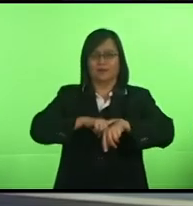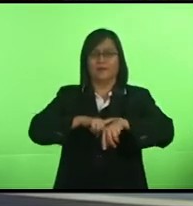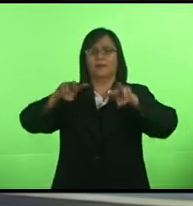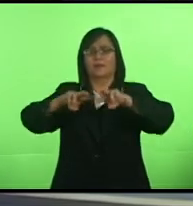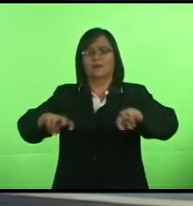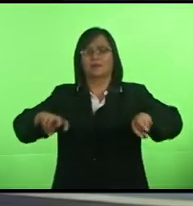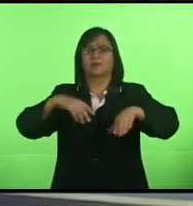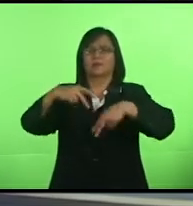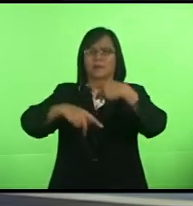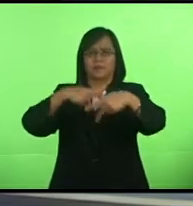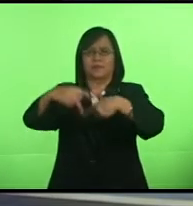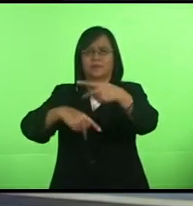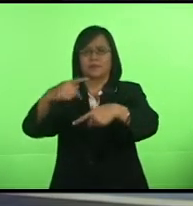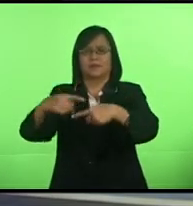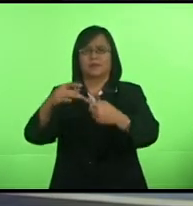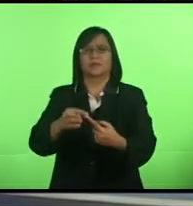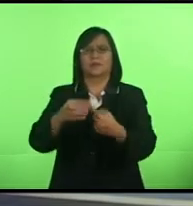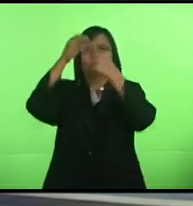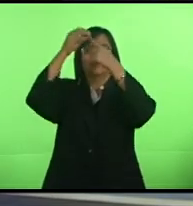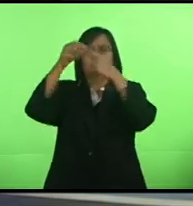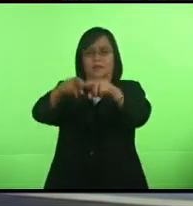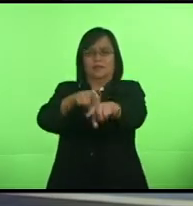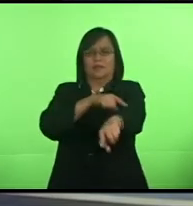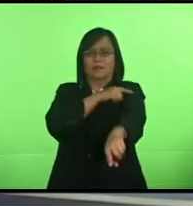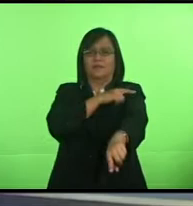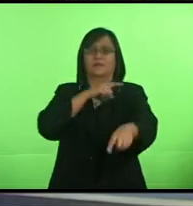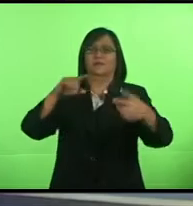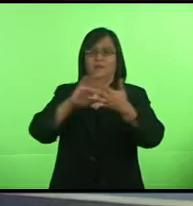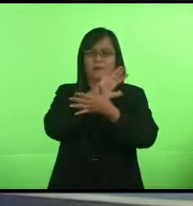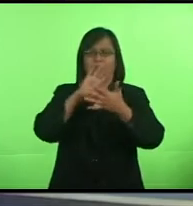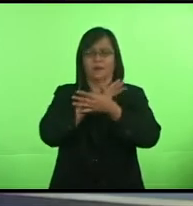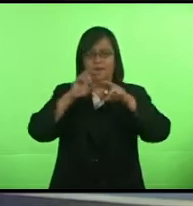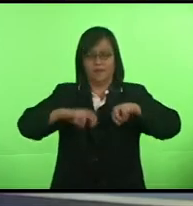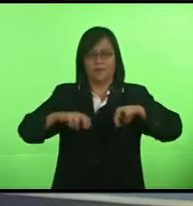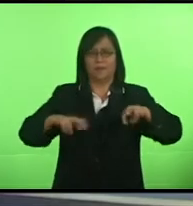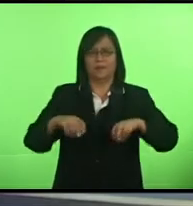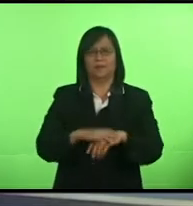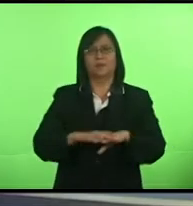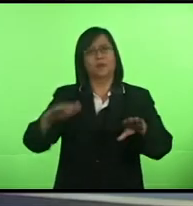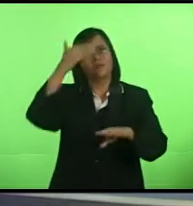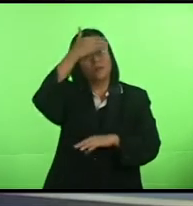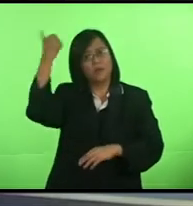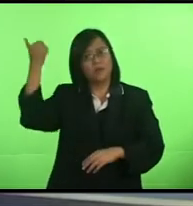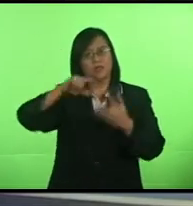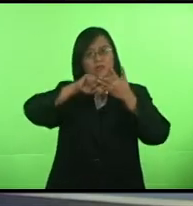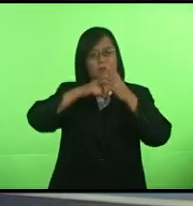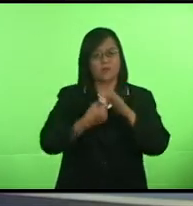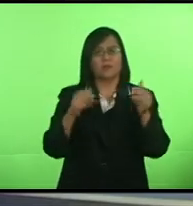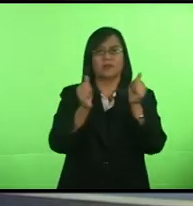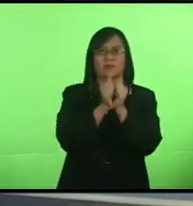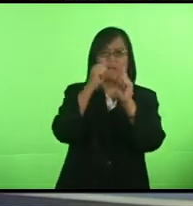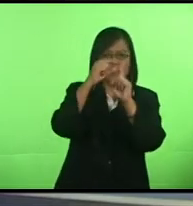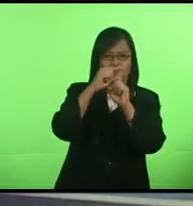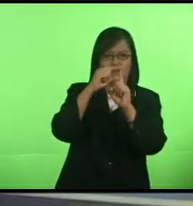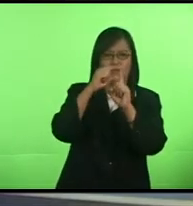the research paper. Not to forget, you begin with a word, then you develop a more focused interest